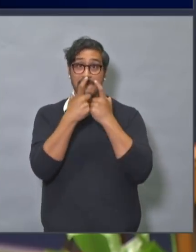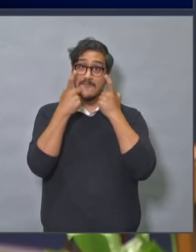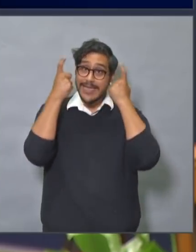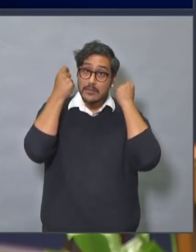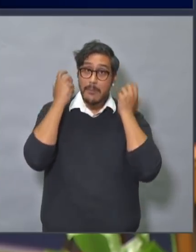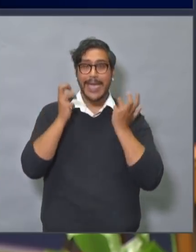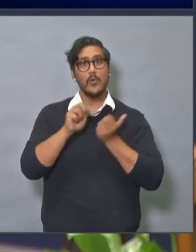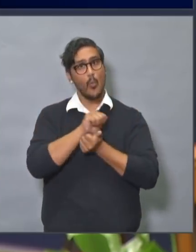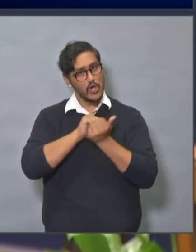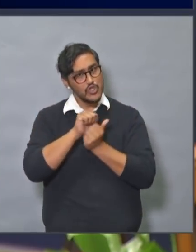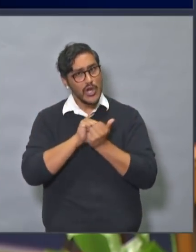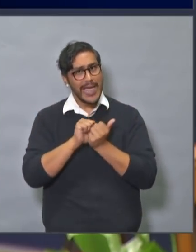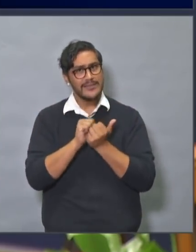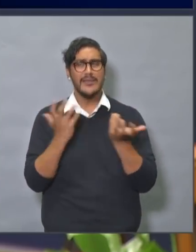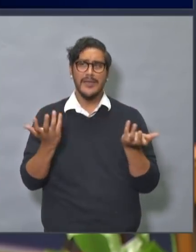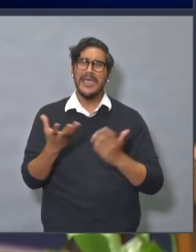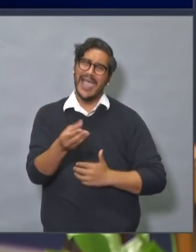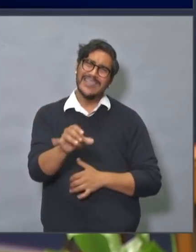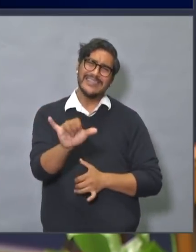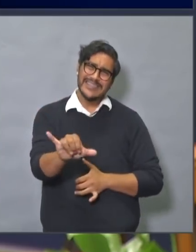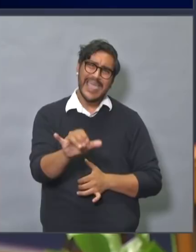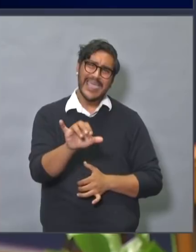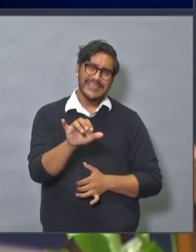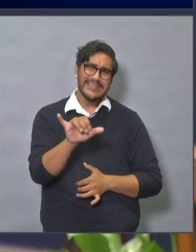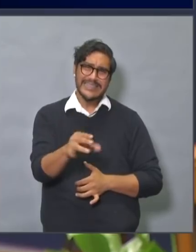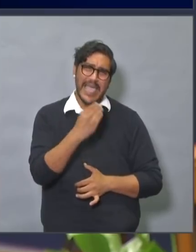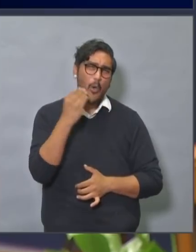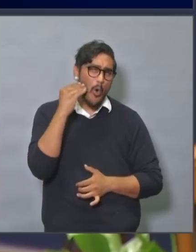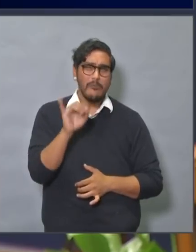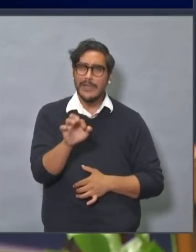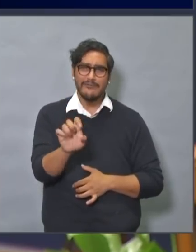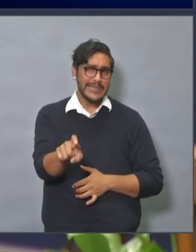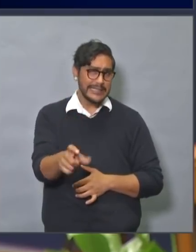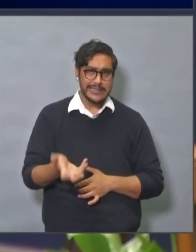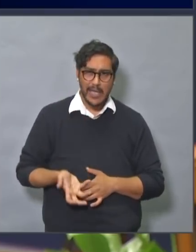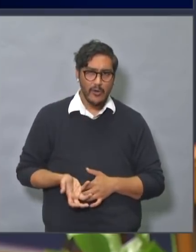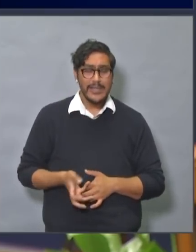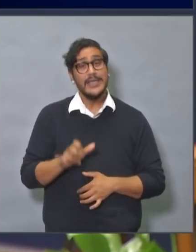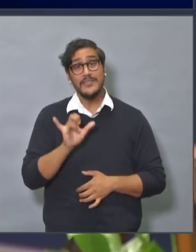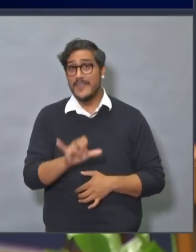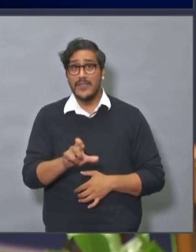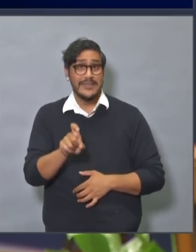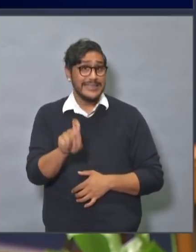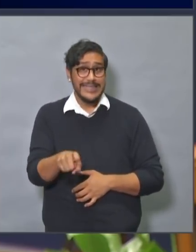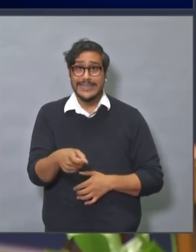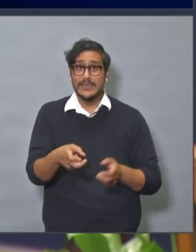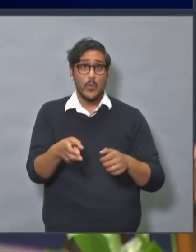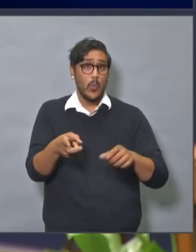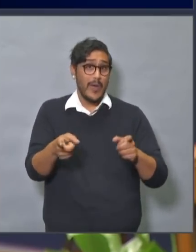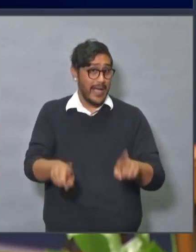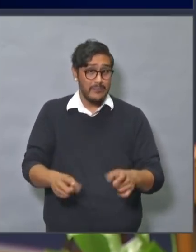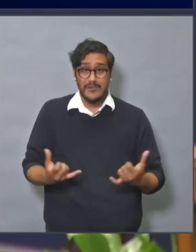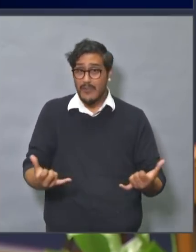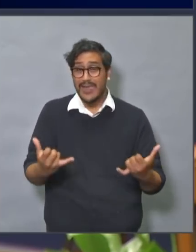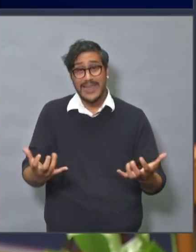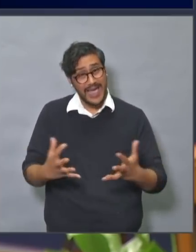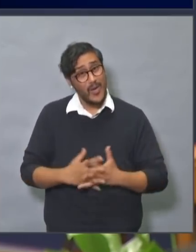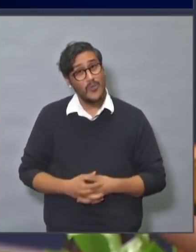hands, and staying home when necessary are the reality for the time being. So with that, the second part of the